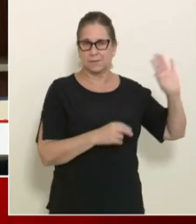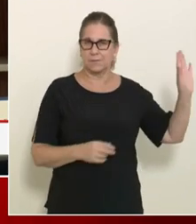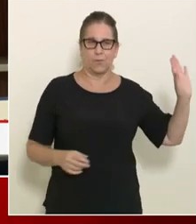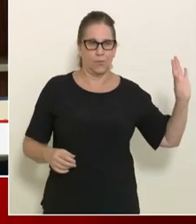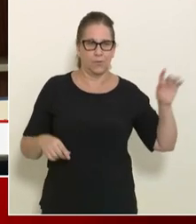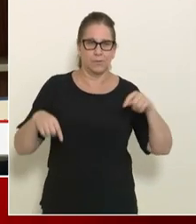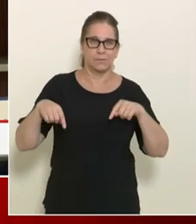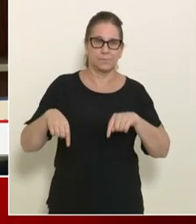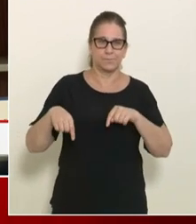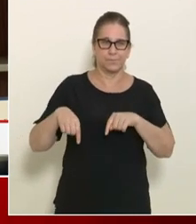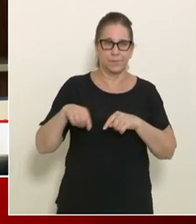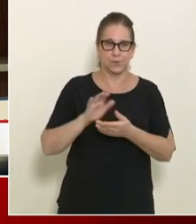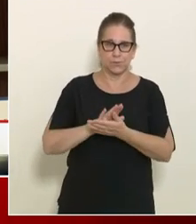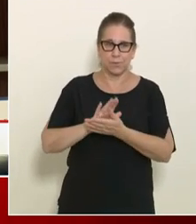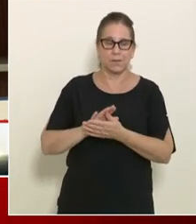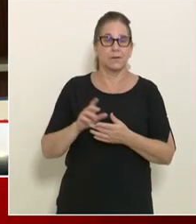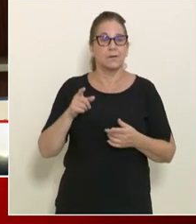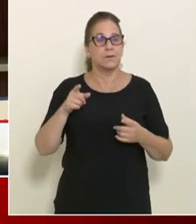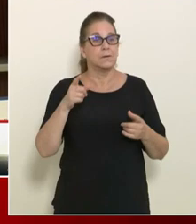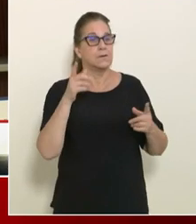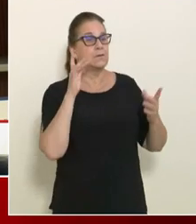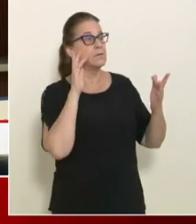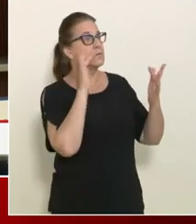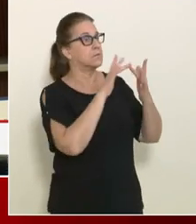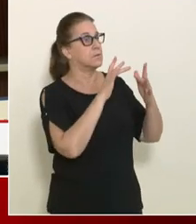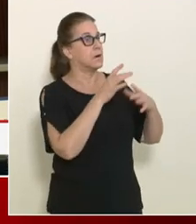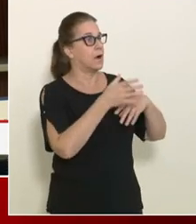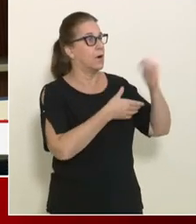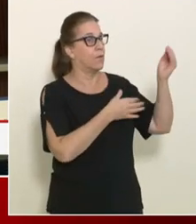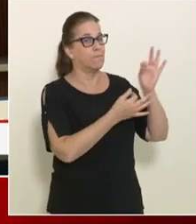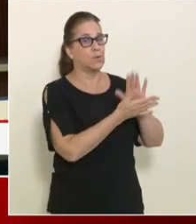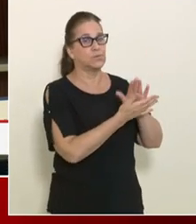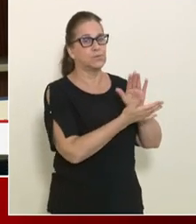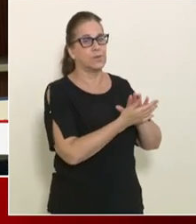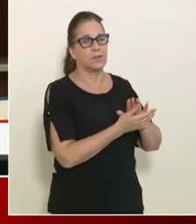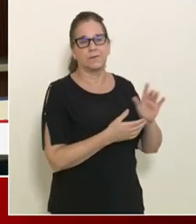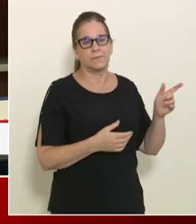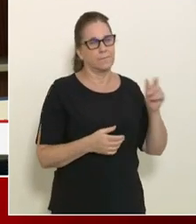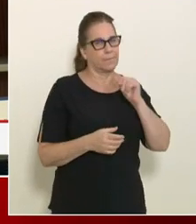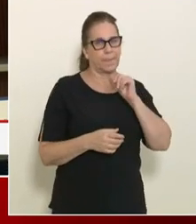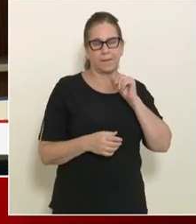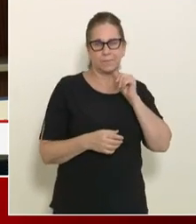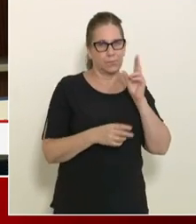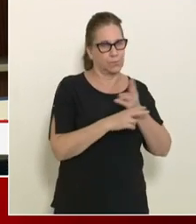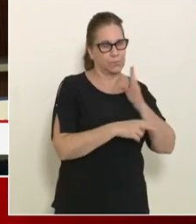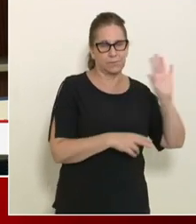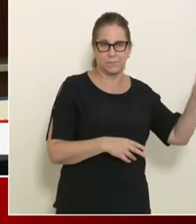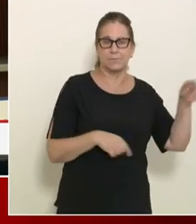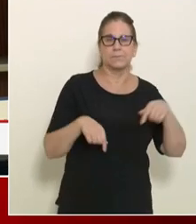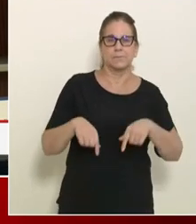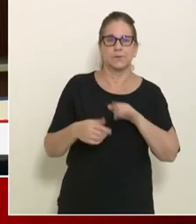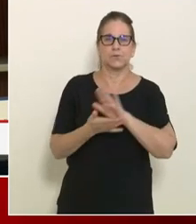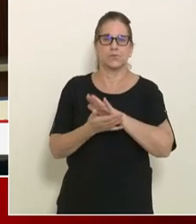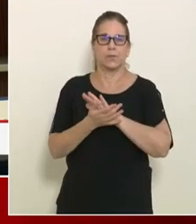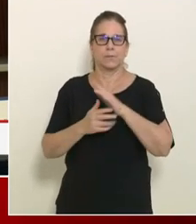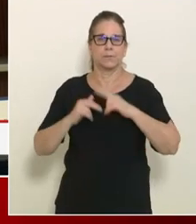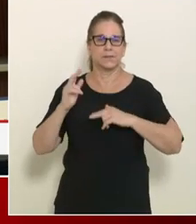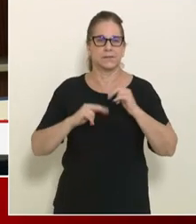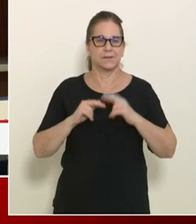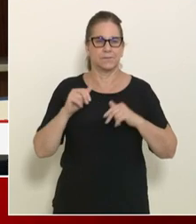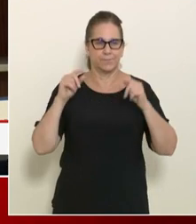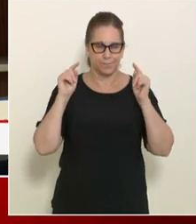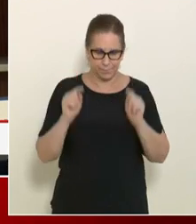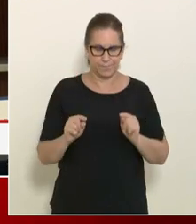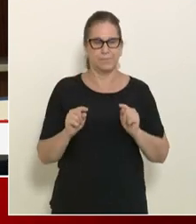point in time in which we're able and ready to provide such services. However, it's important to note that we are continuing to